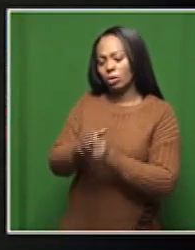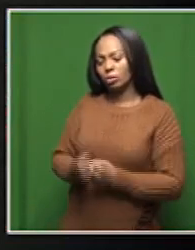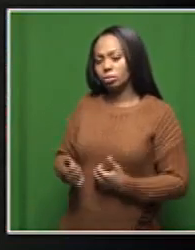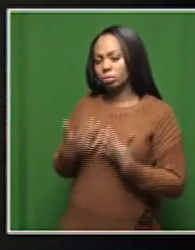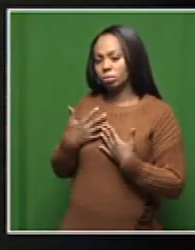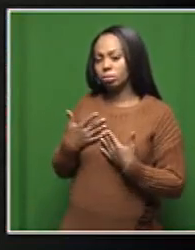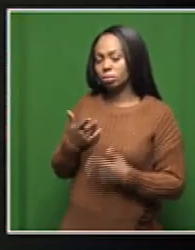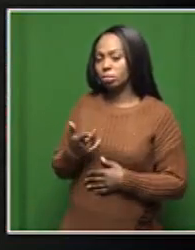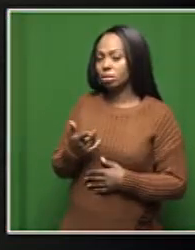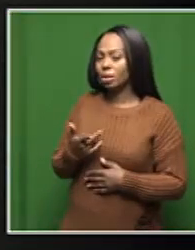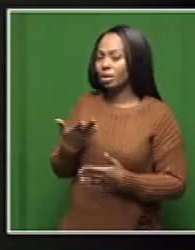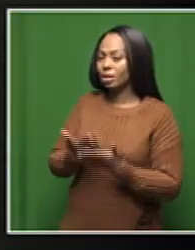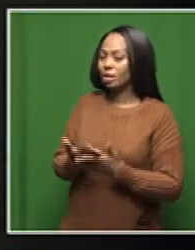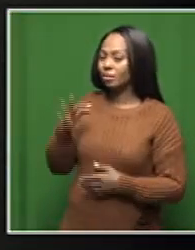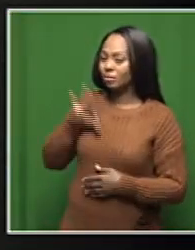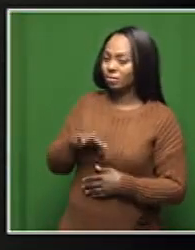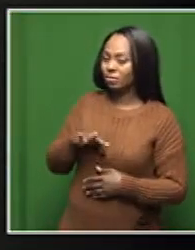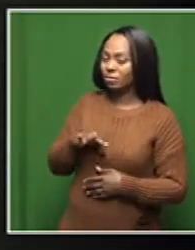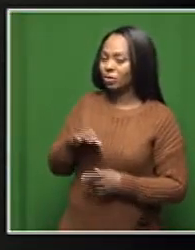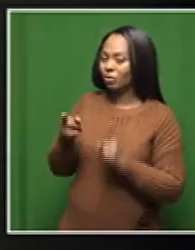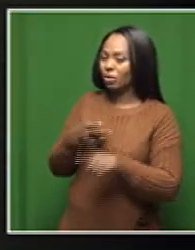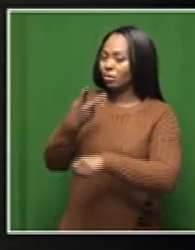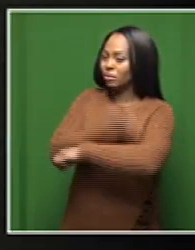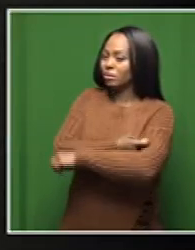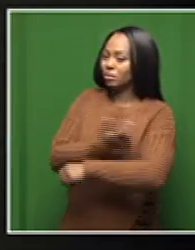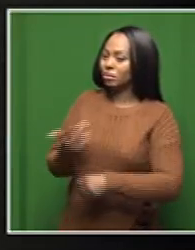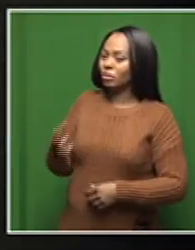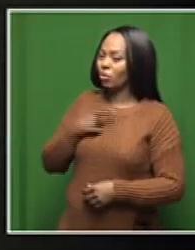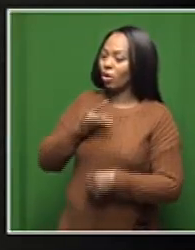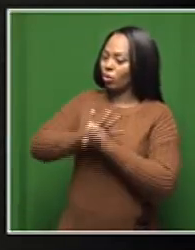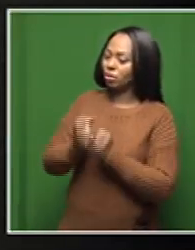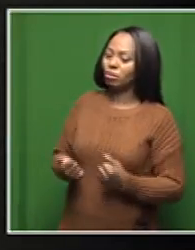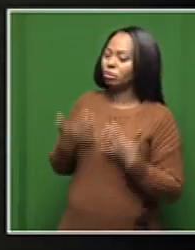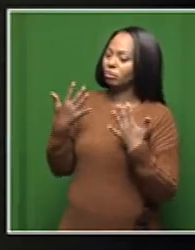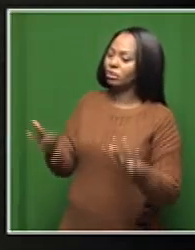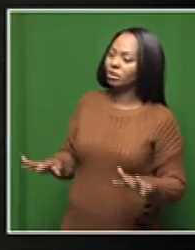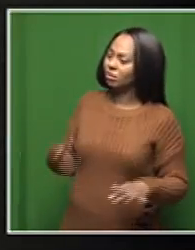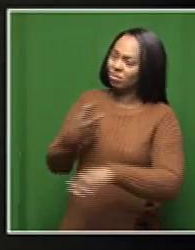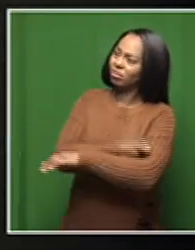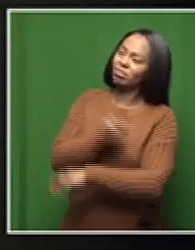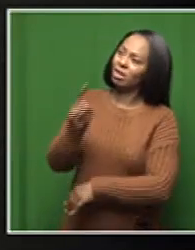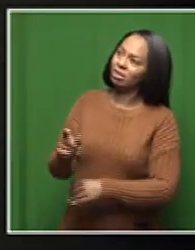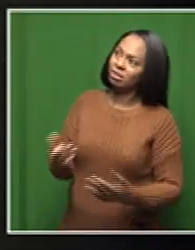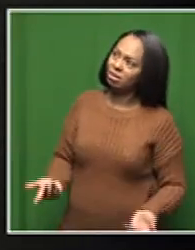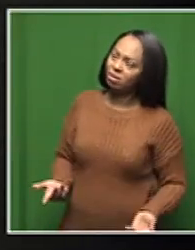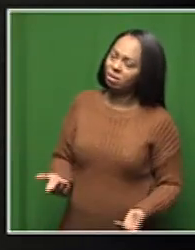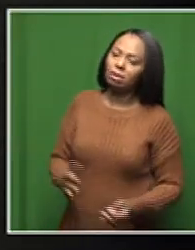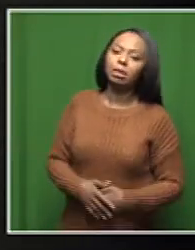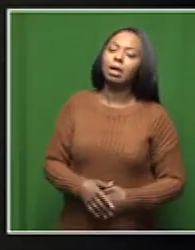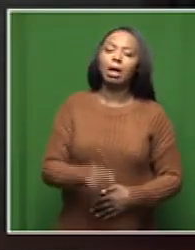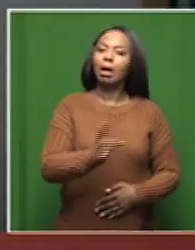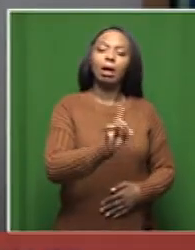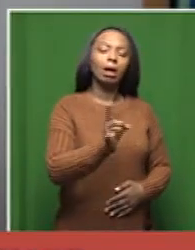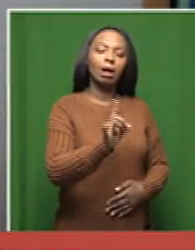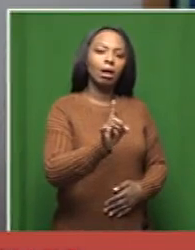the vaccine. Your thoughts on that? No, I think you should still go for the vaccine for a couple of reasons. First of